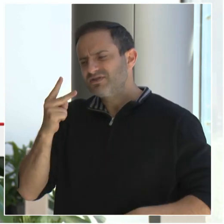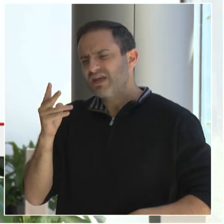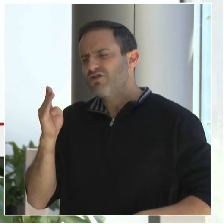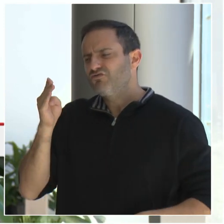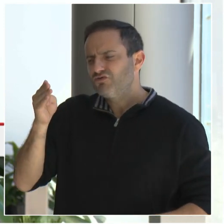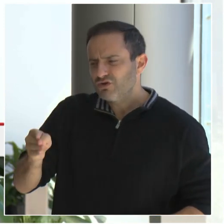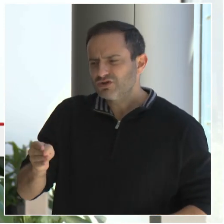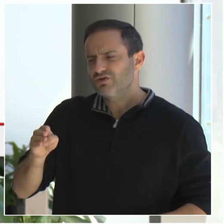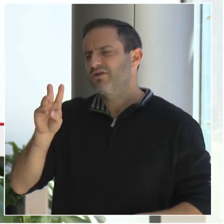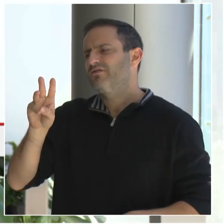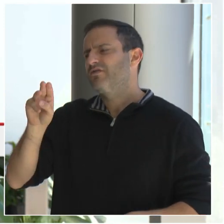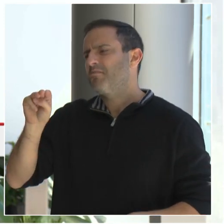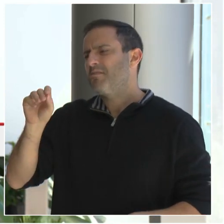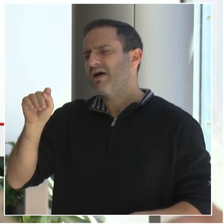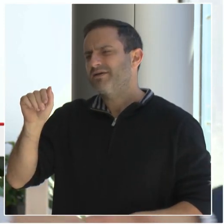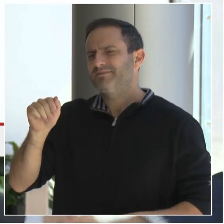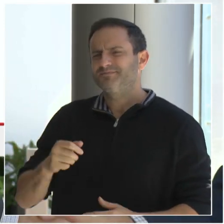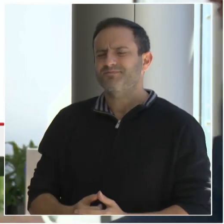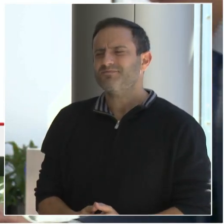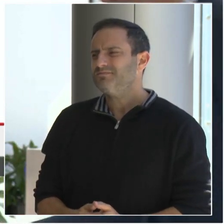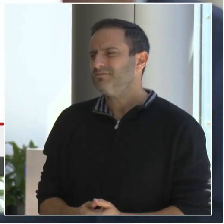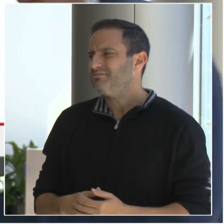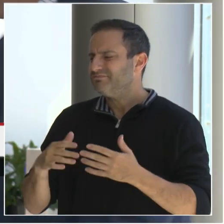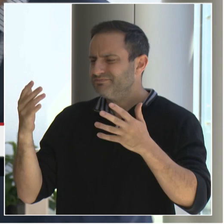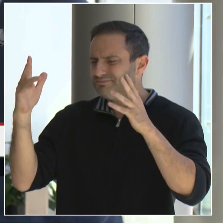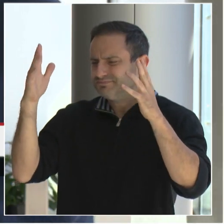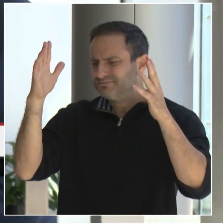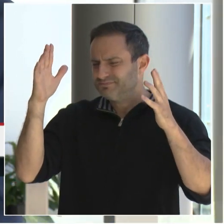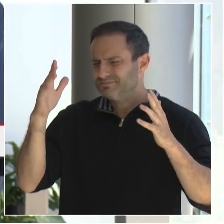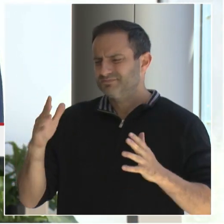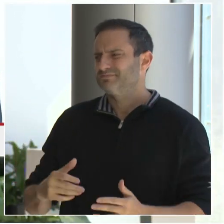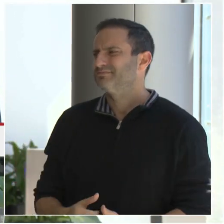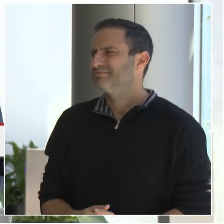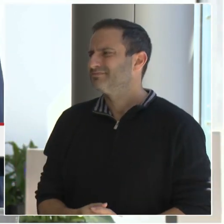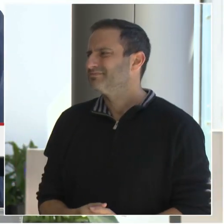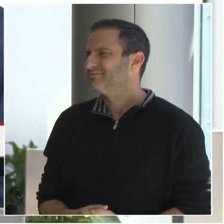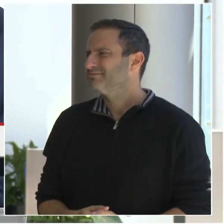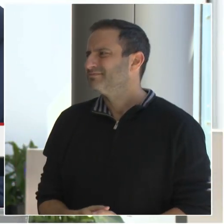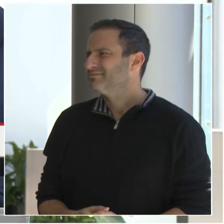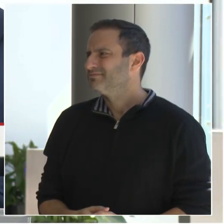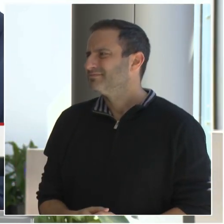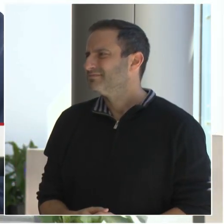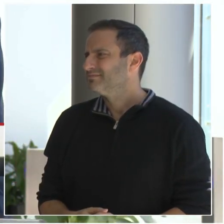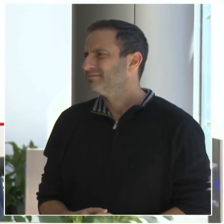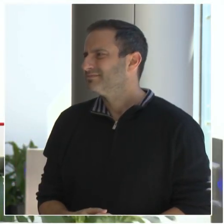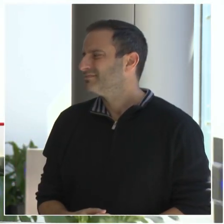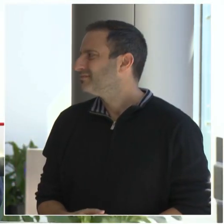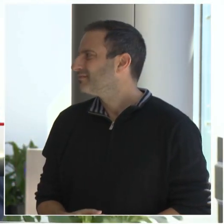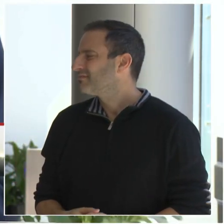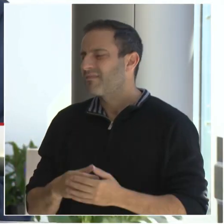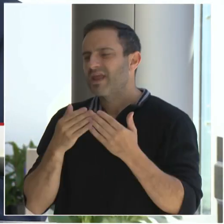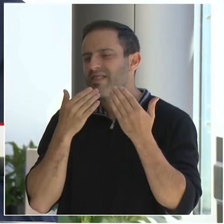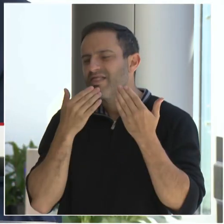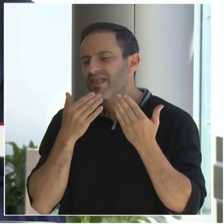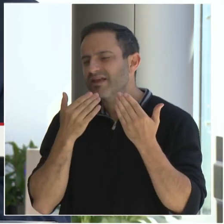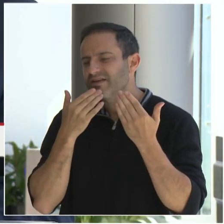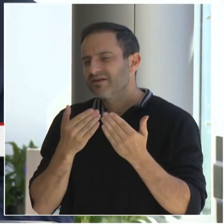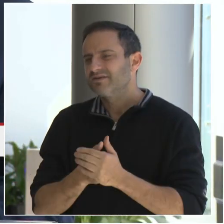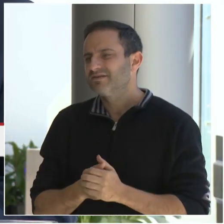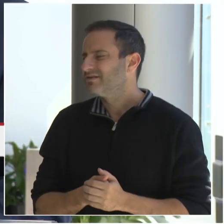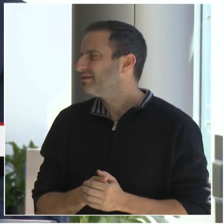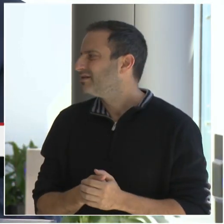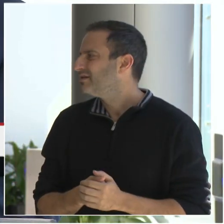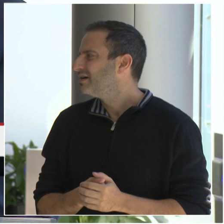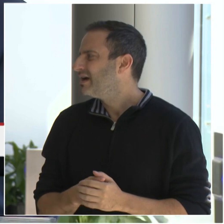So thank you all so much, and congratulations. Thank you, Councilmember. Appreciate it. Couldn't agree more. Metro